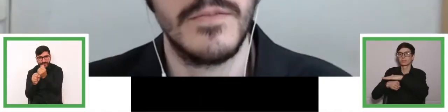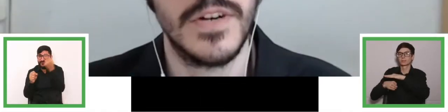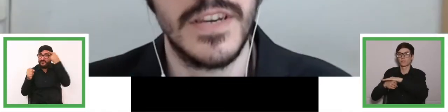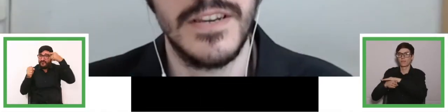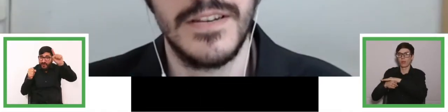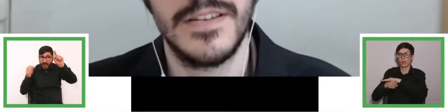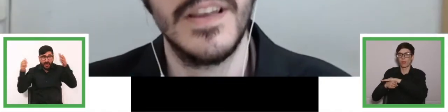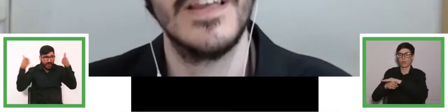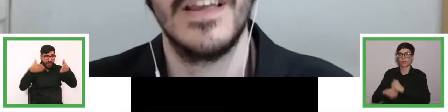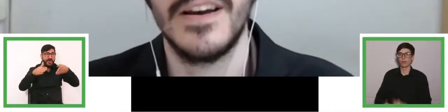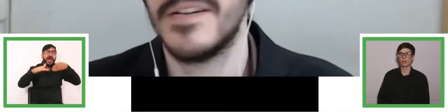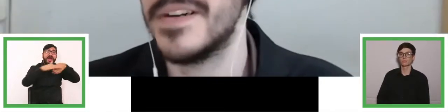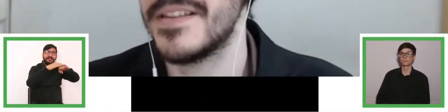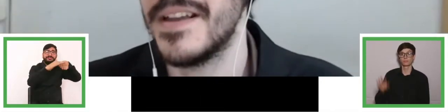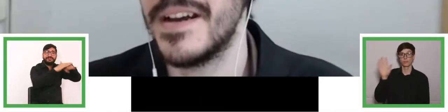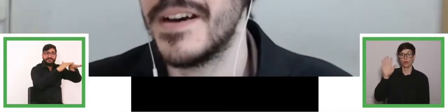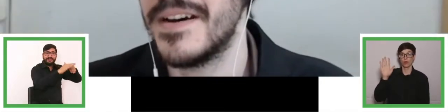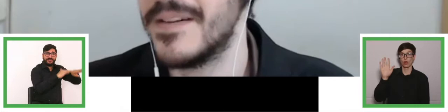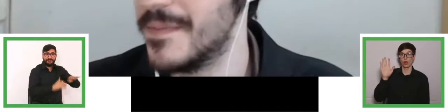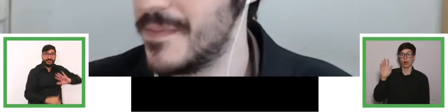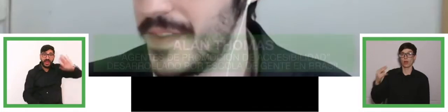Everything working? All right,